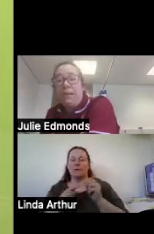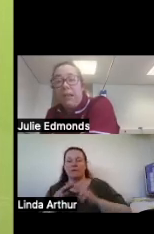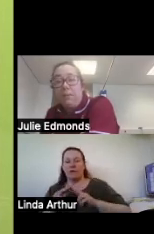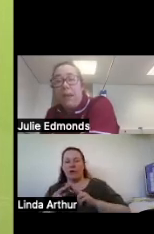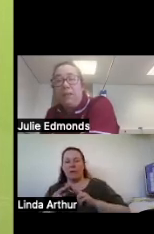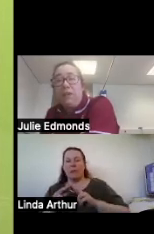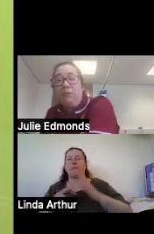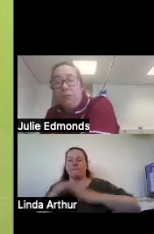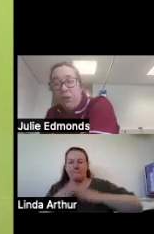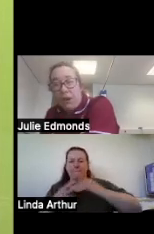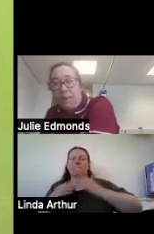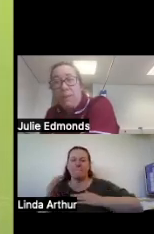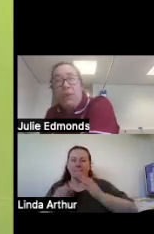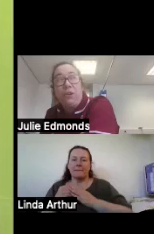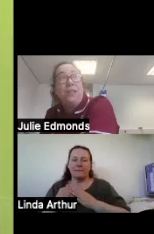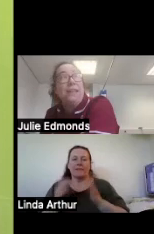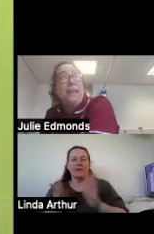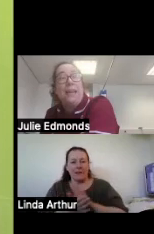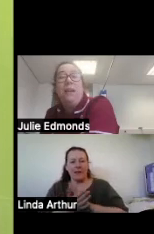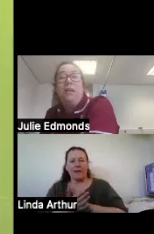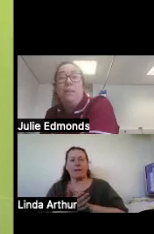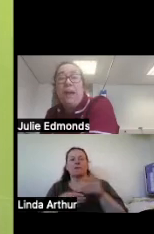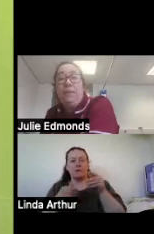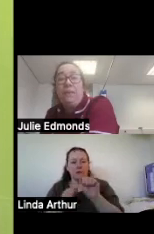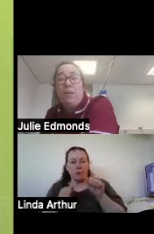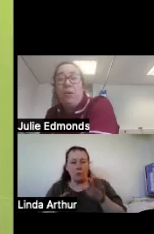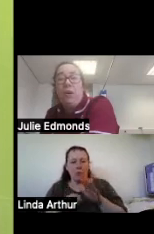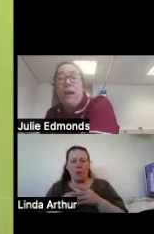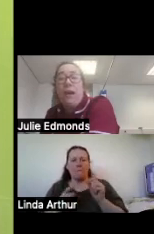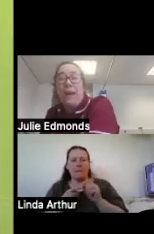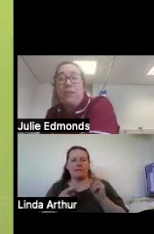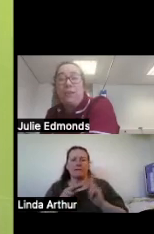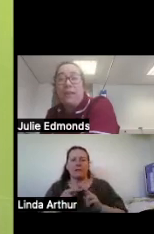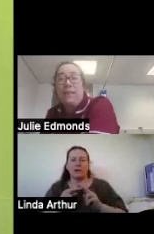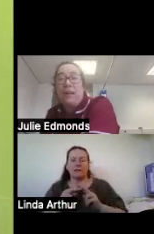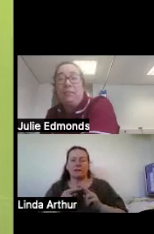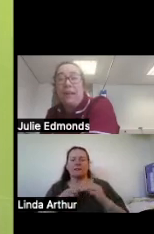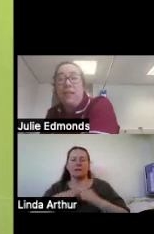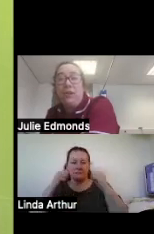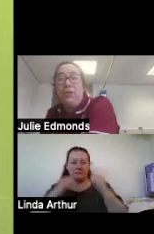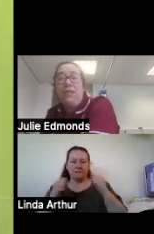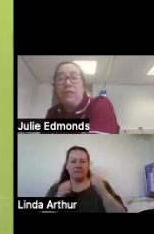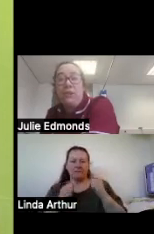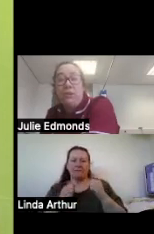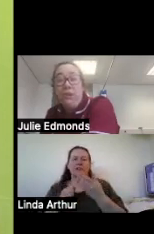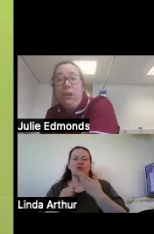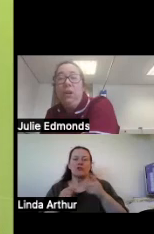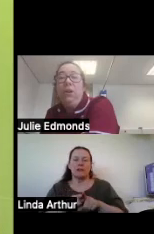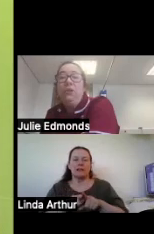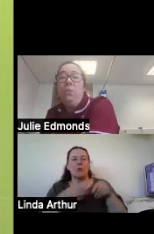you've built up and you're happy with your technique, the pelvic floor exercises can be used as a